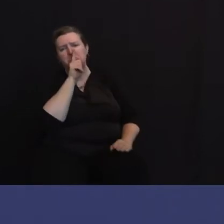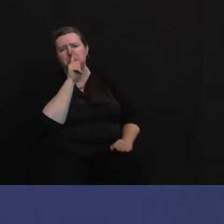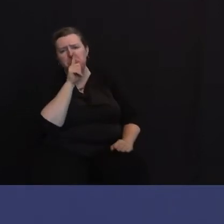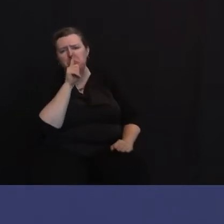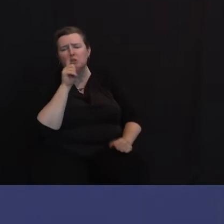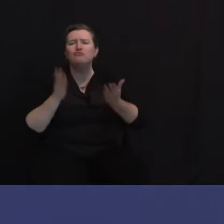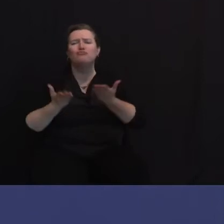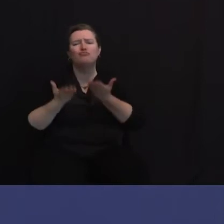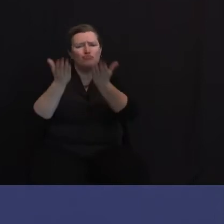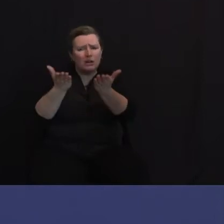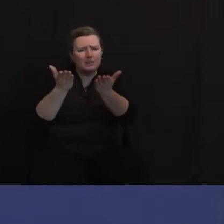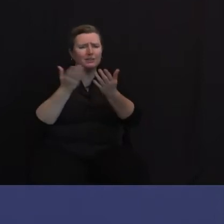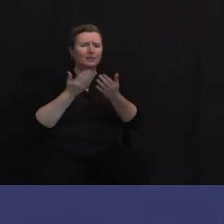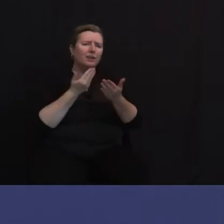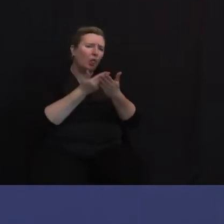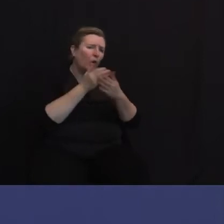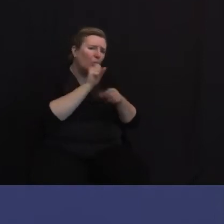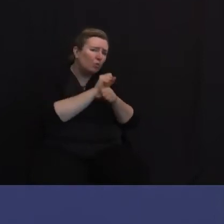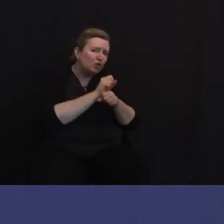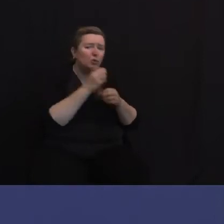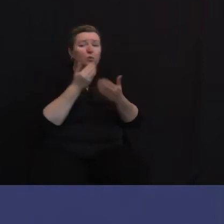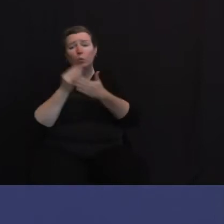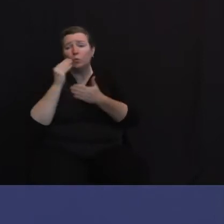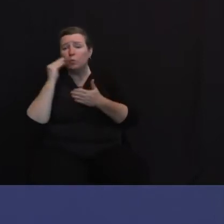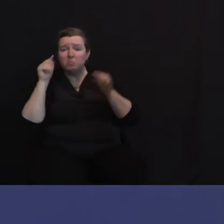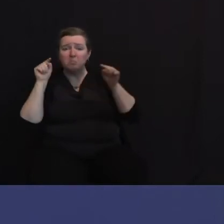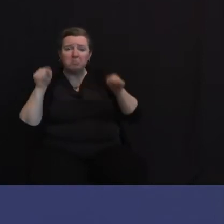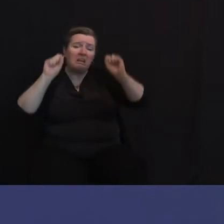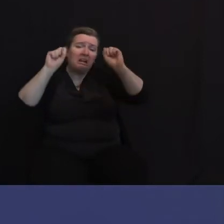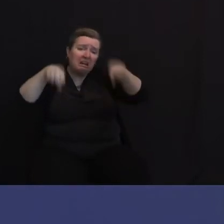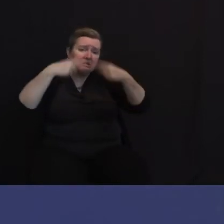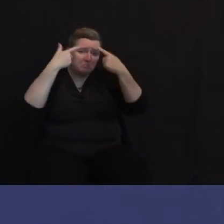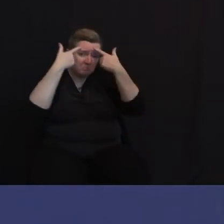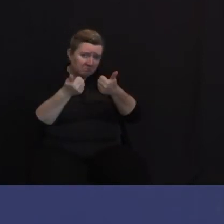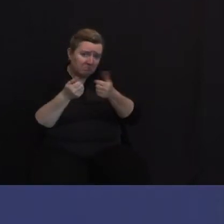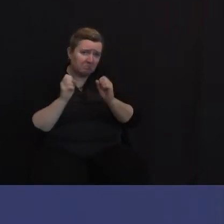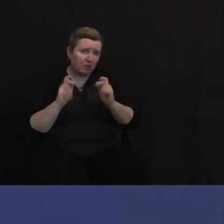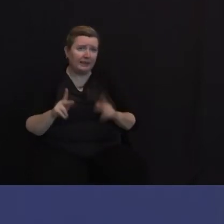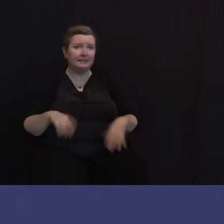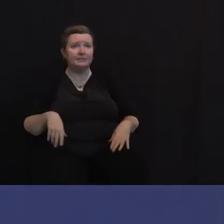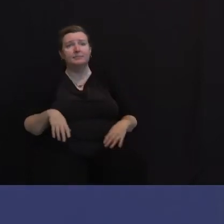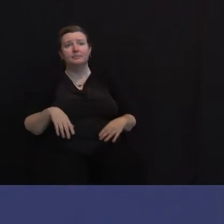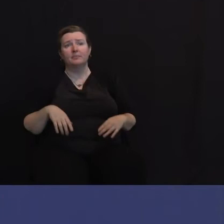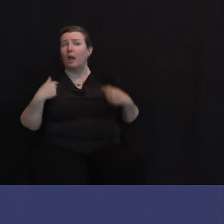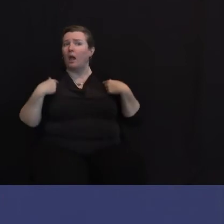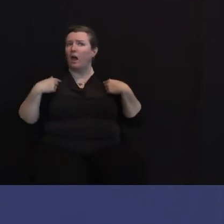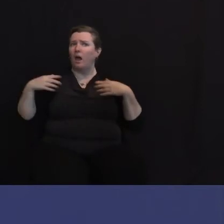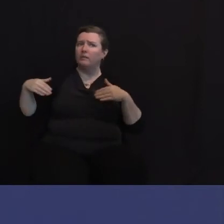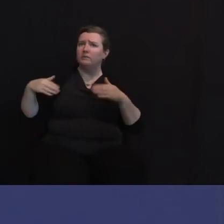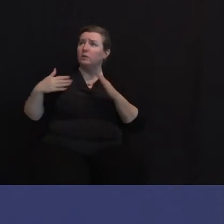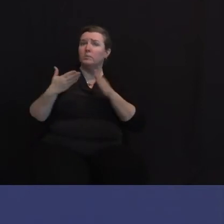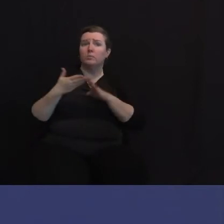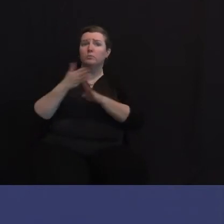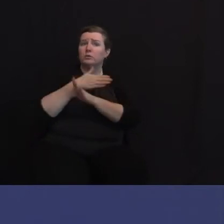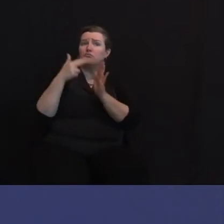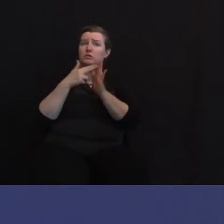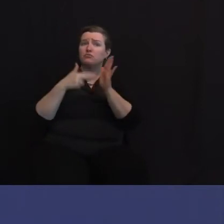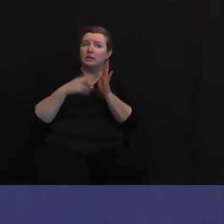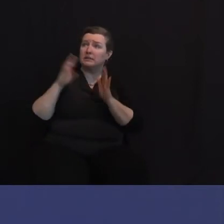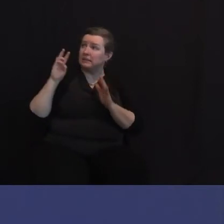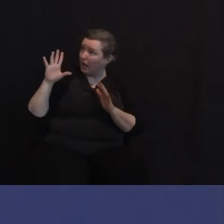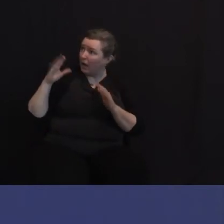or study. Also, if you have not pre-registered, you're 65 or older, you find out, hey, I can get a